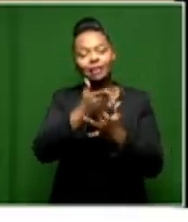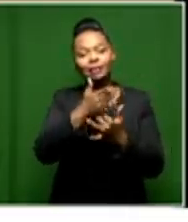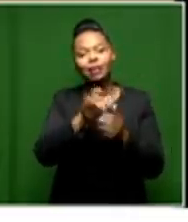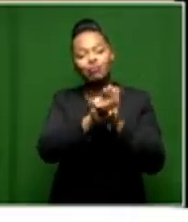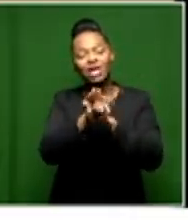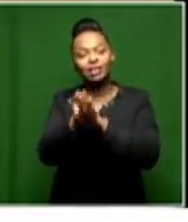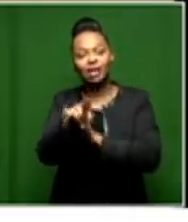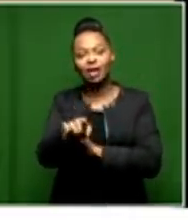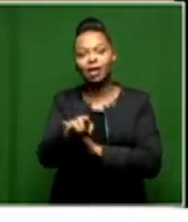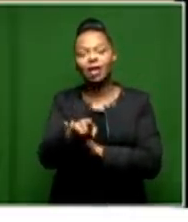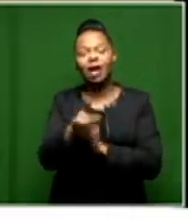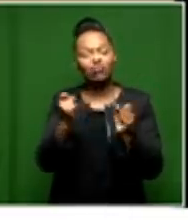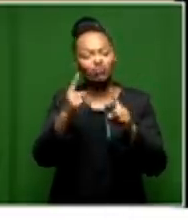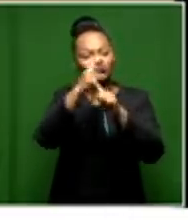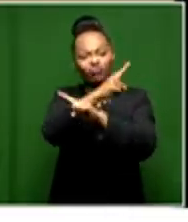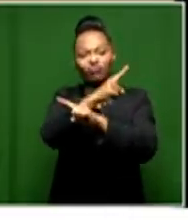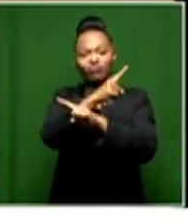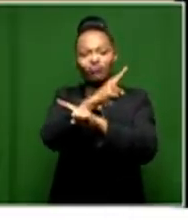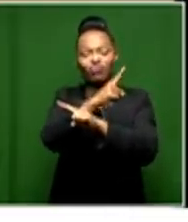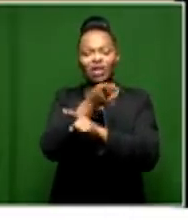theorists, and those are